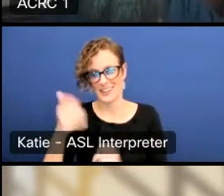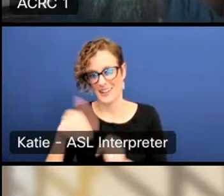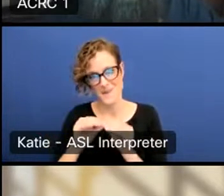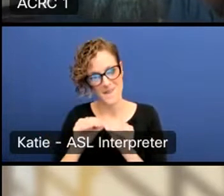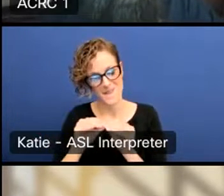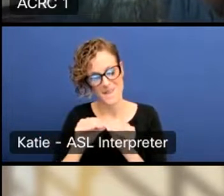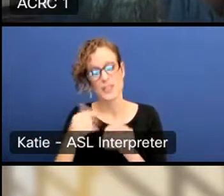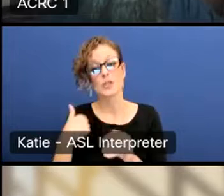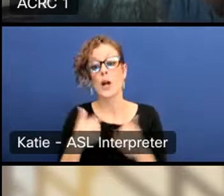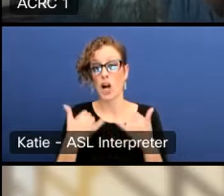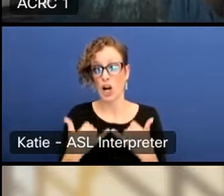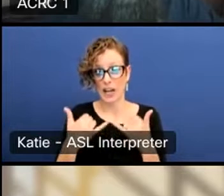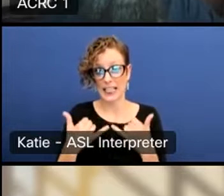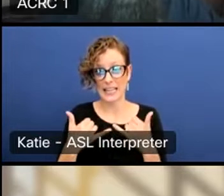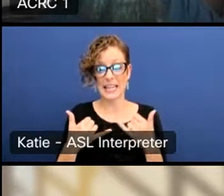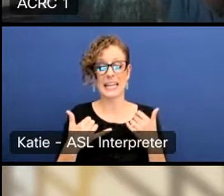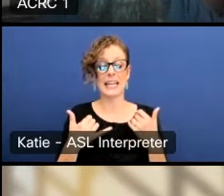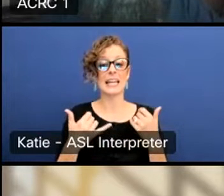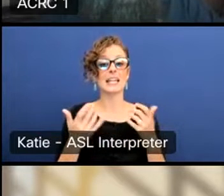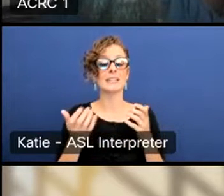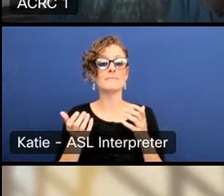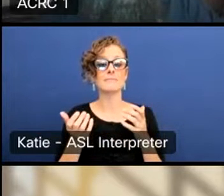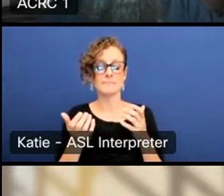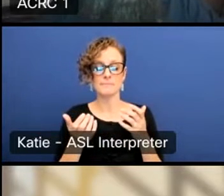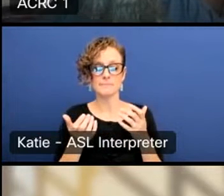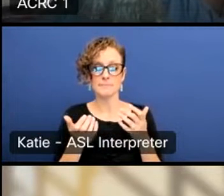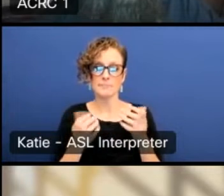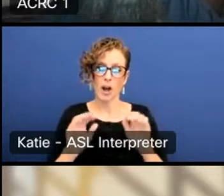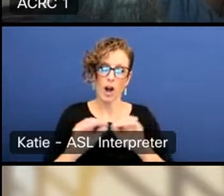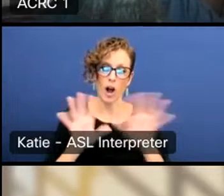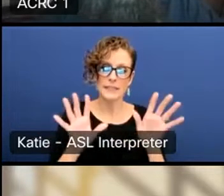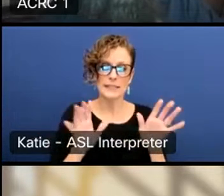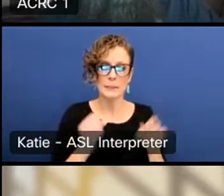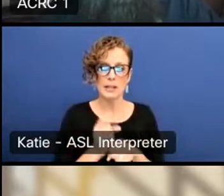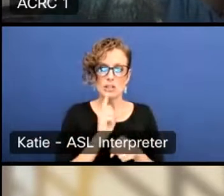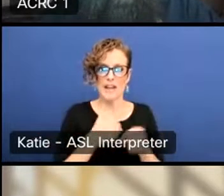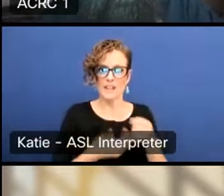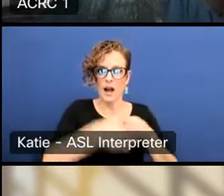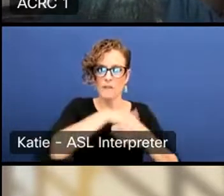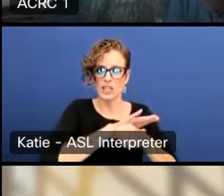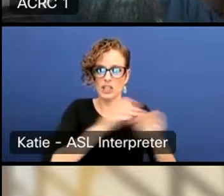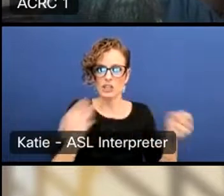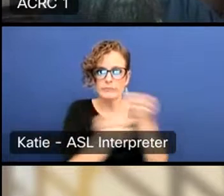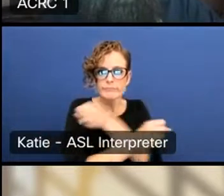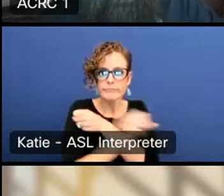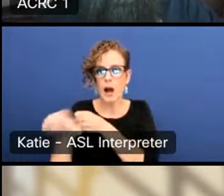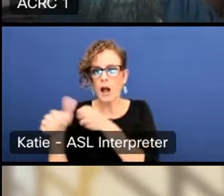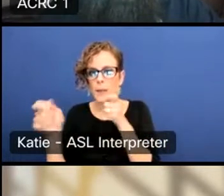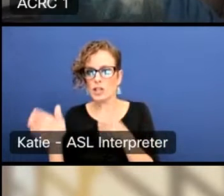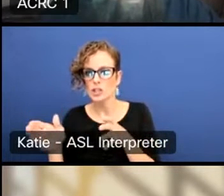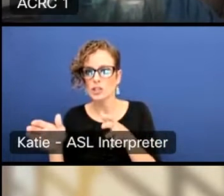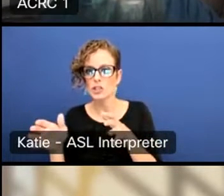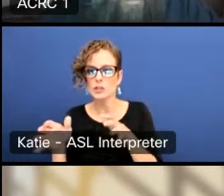So we are currently in the process of ensuring, obviously we've got coverage with our other managers, and